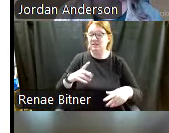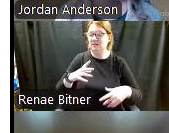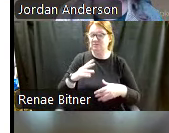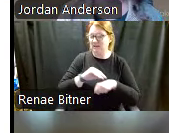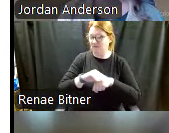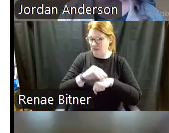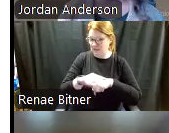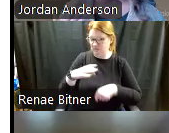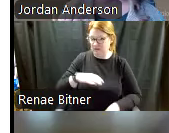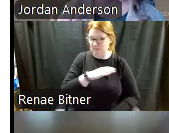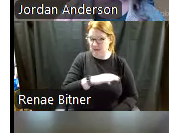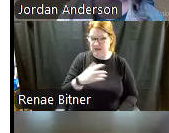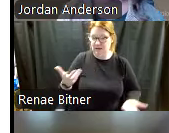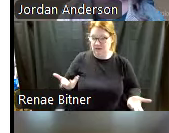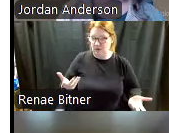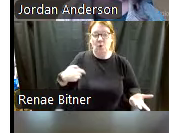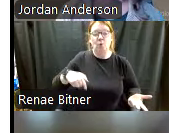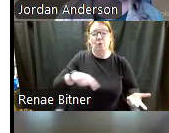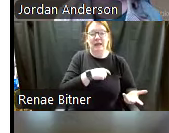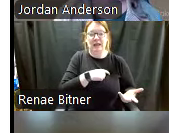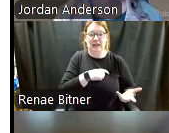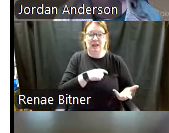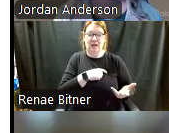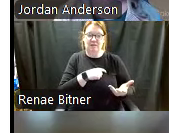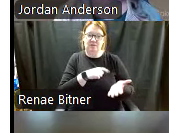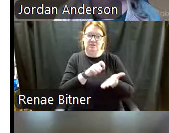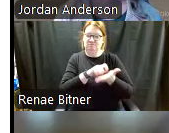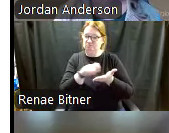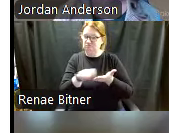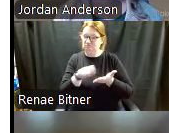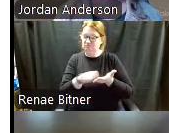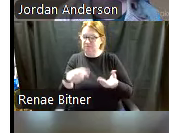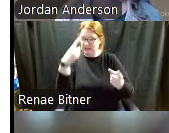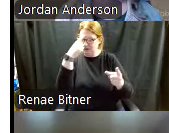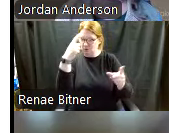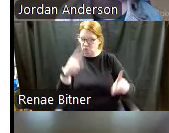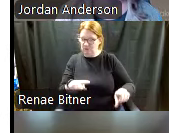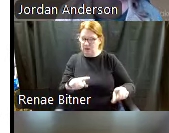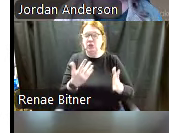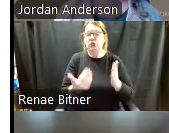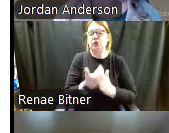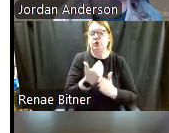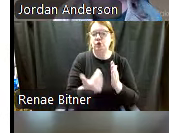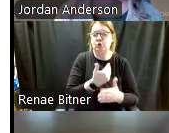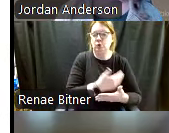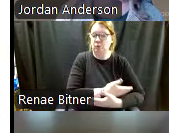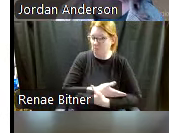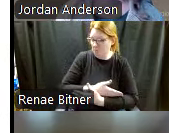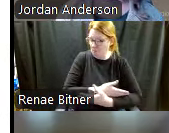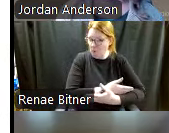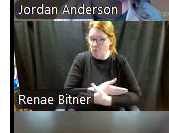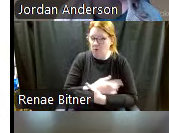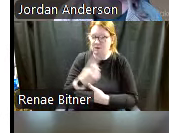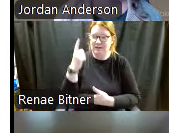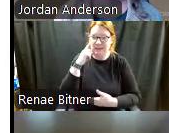we did was wrote up a memorandum of agreement. We worked with our newborn hearing screening